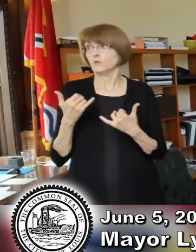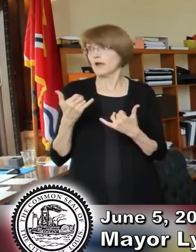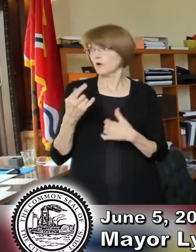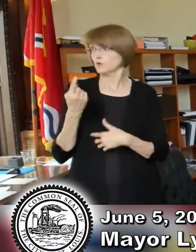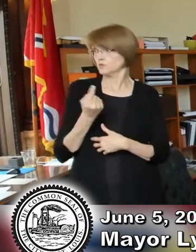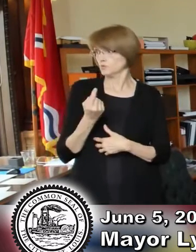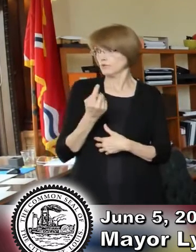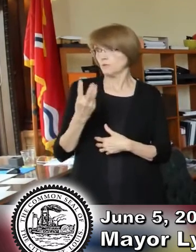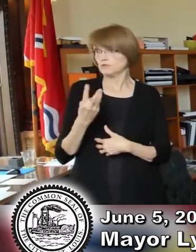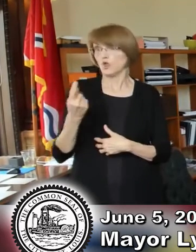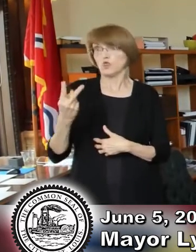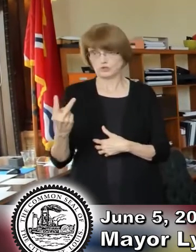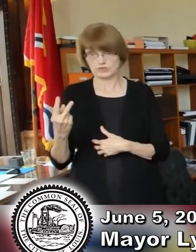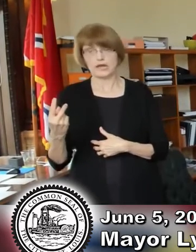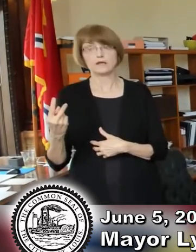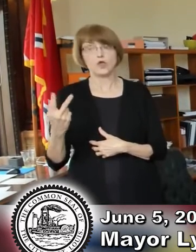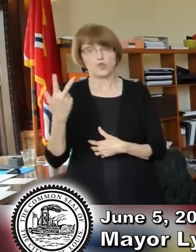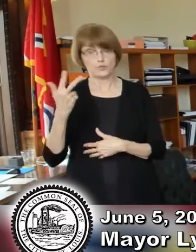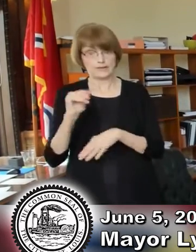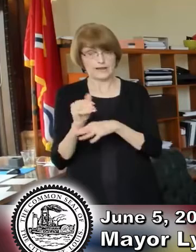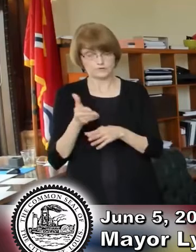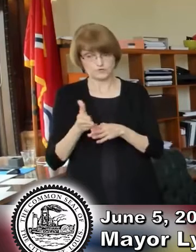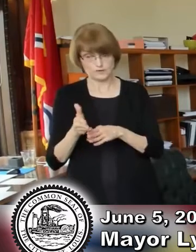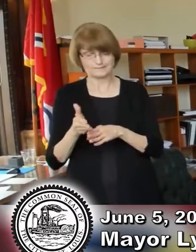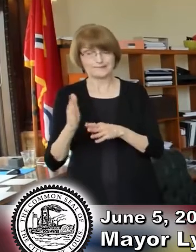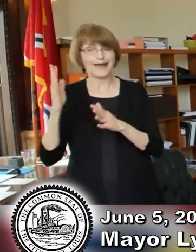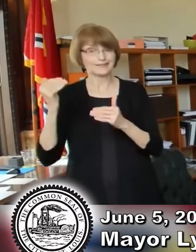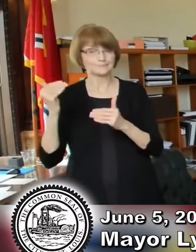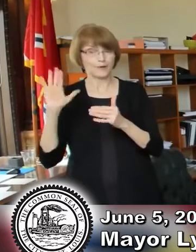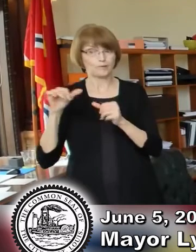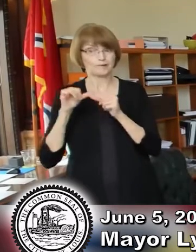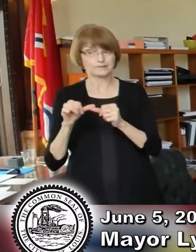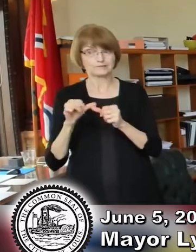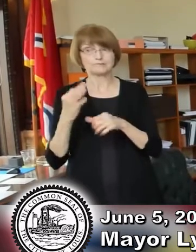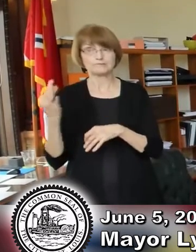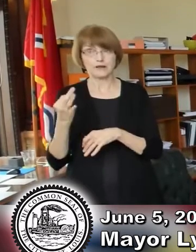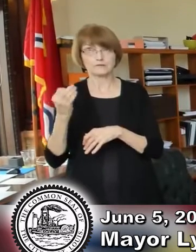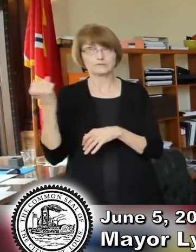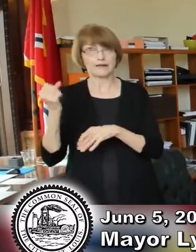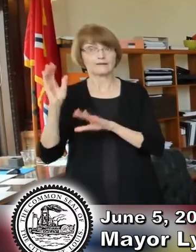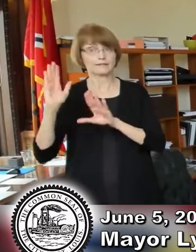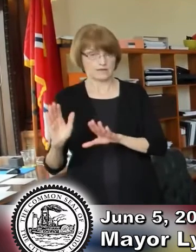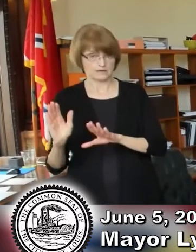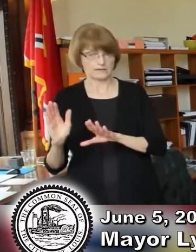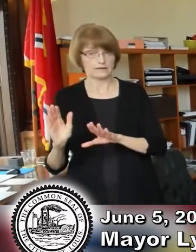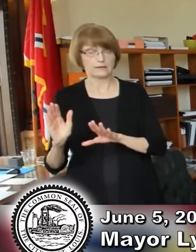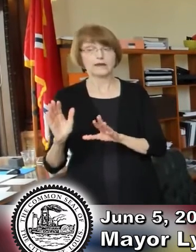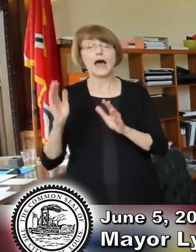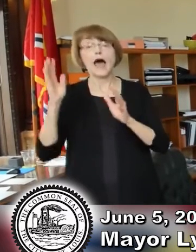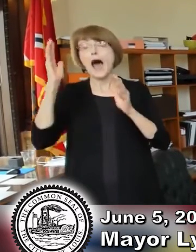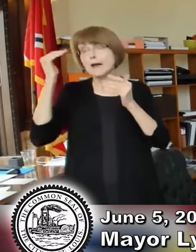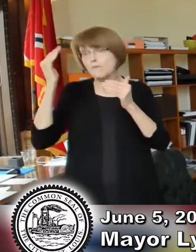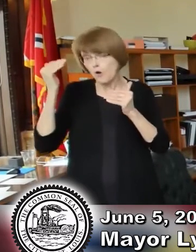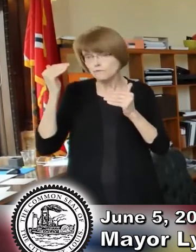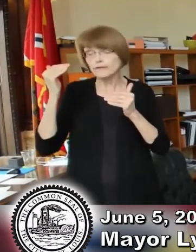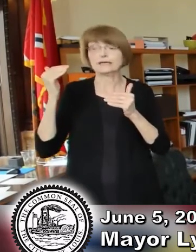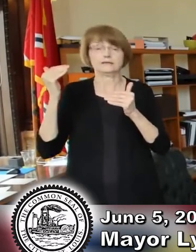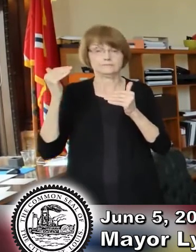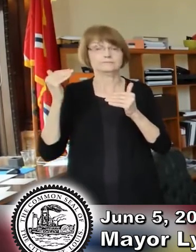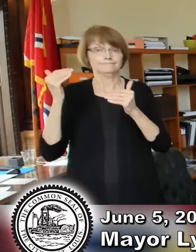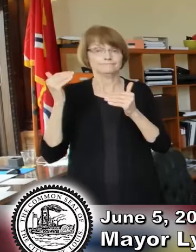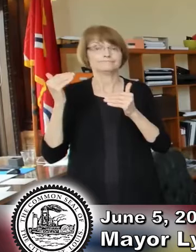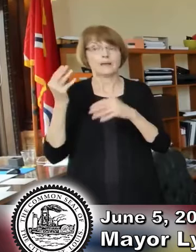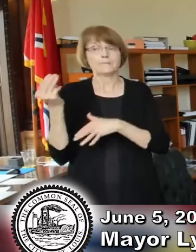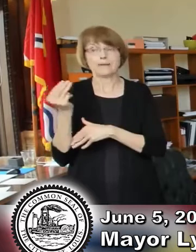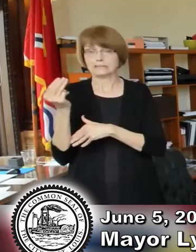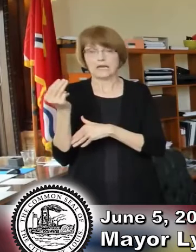Thursday. We've had it for 3 nights. I expect we'll have it Friday, Saturday, Sunday, and I'm hopeful that we'll be able to lift the